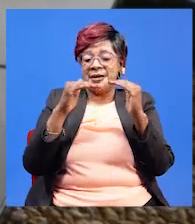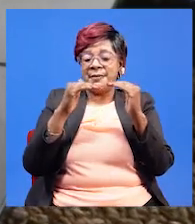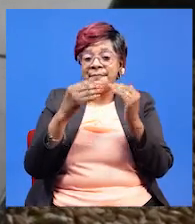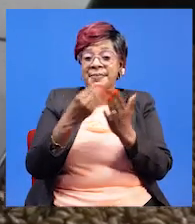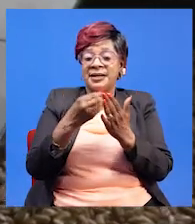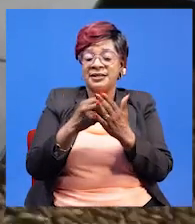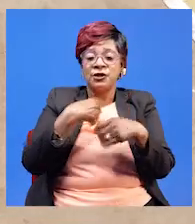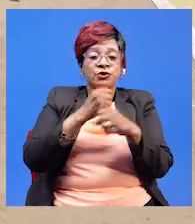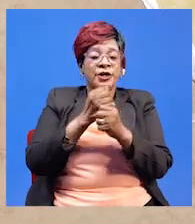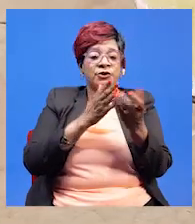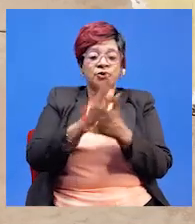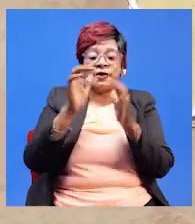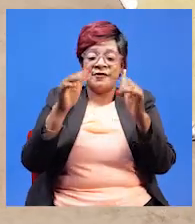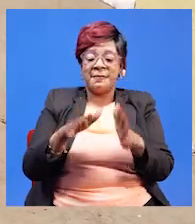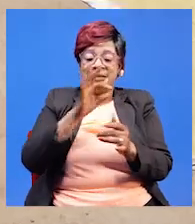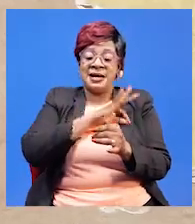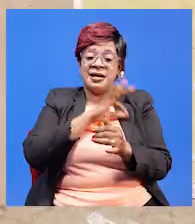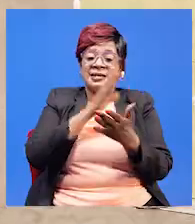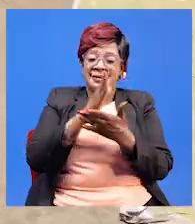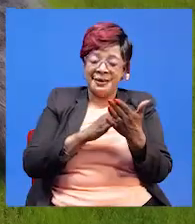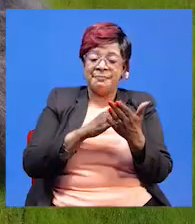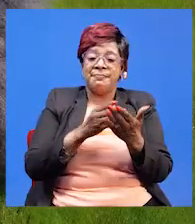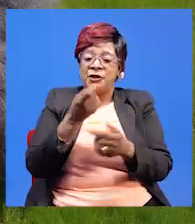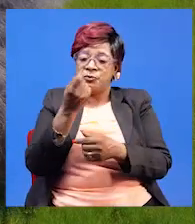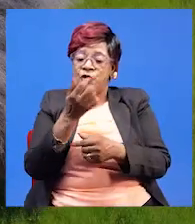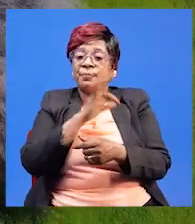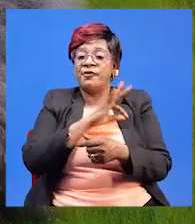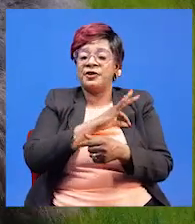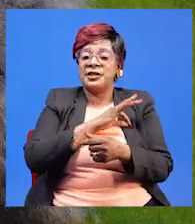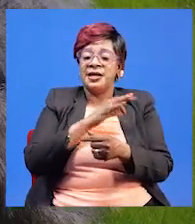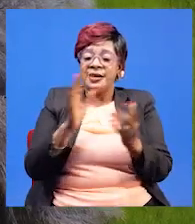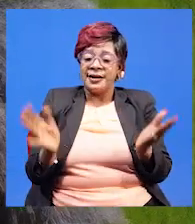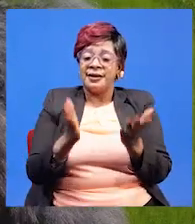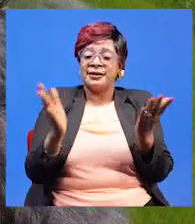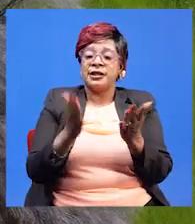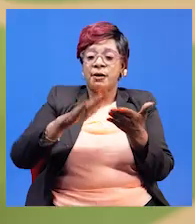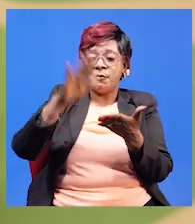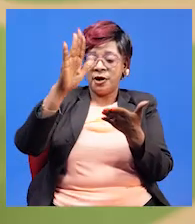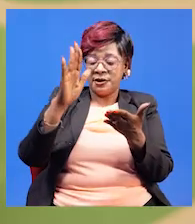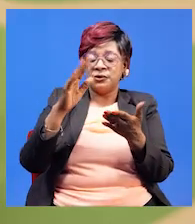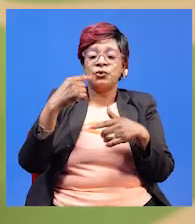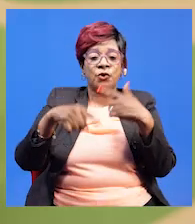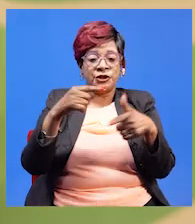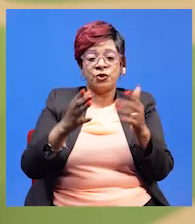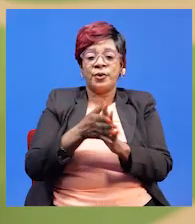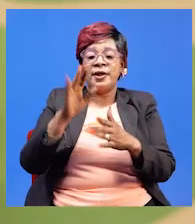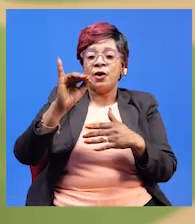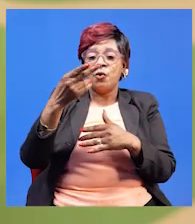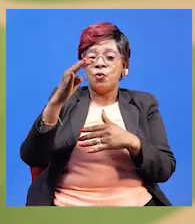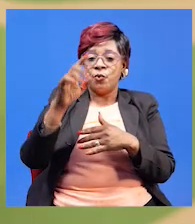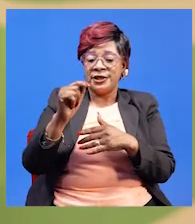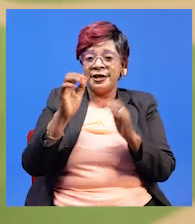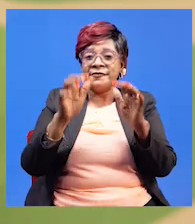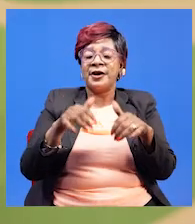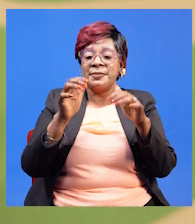it ensures farmers earn a profit, encouraging more to take up wheat farming. We were buying, actually, we are having